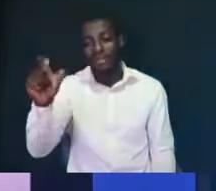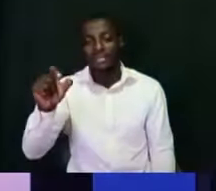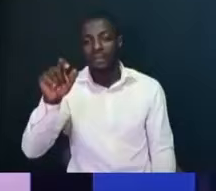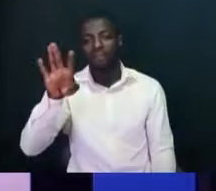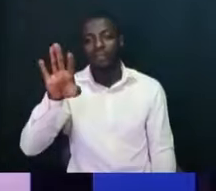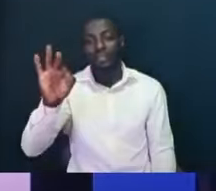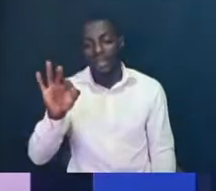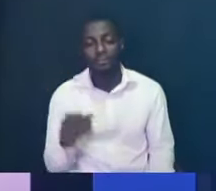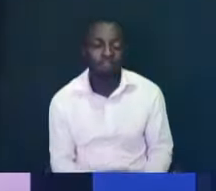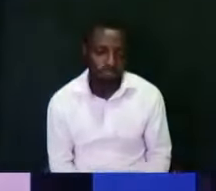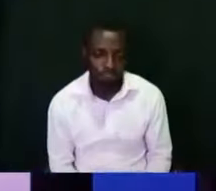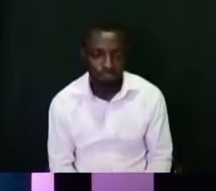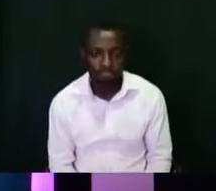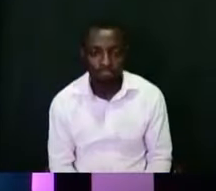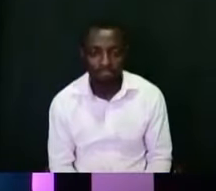49.